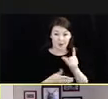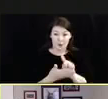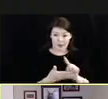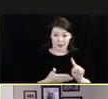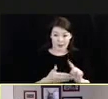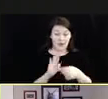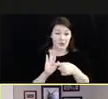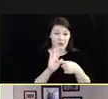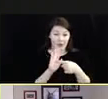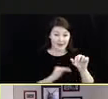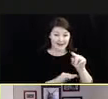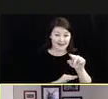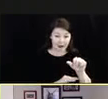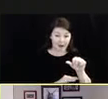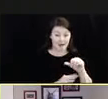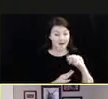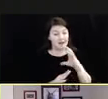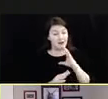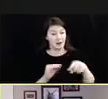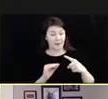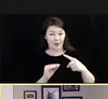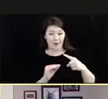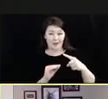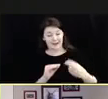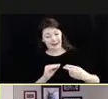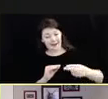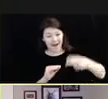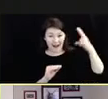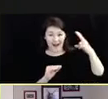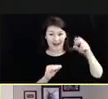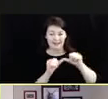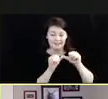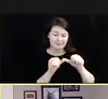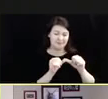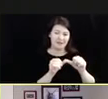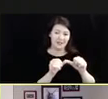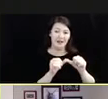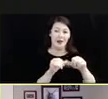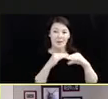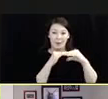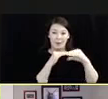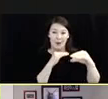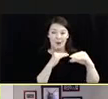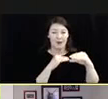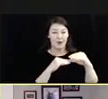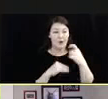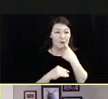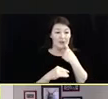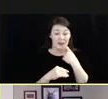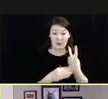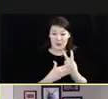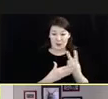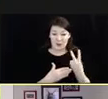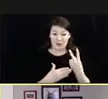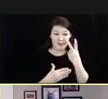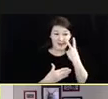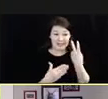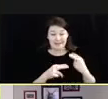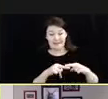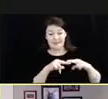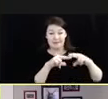you and talking about this high stubborn plateau in cases that we've had. Unfortunately, in the last 2 weeks or so, we have seen a pretty rapid acceleration